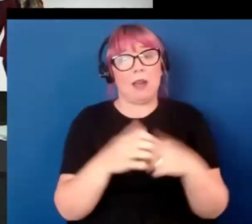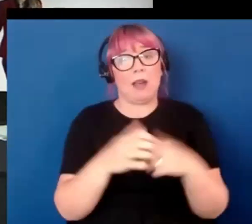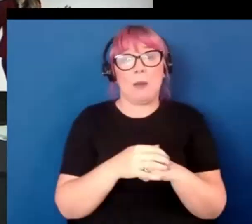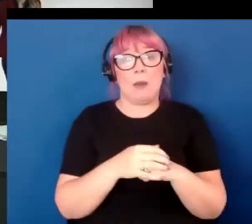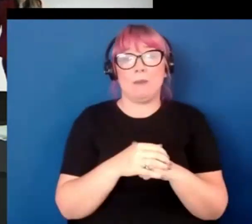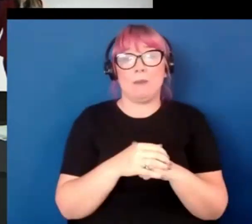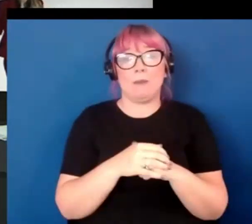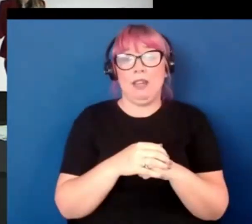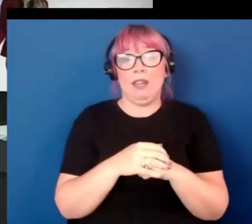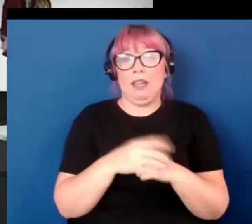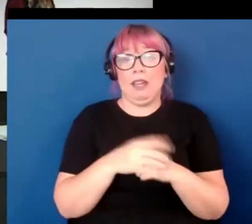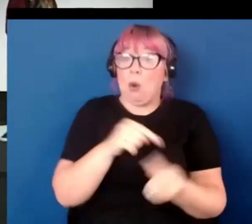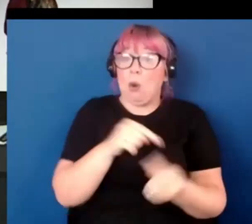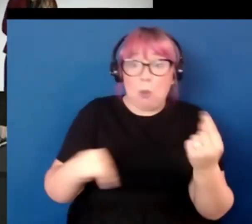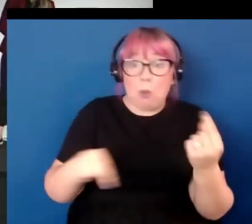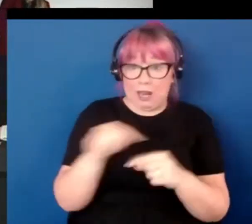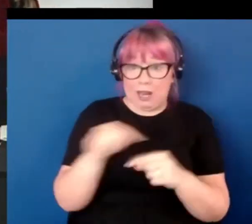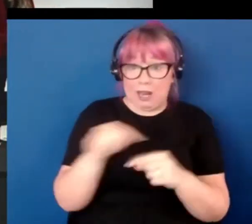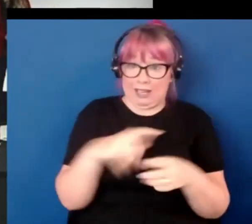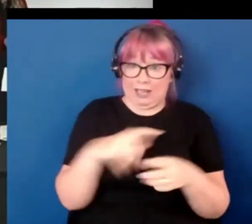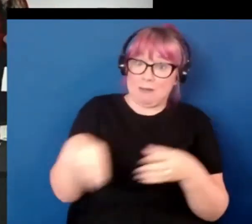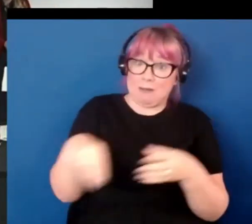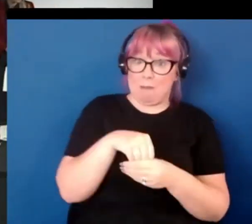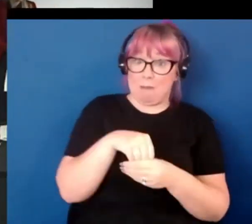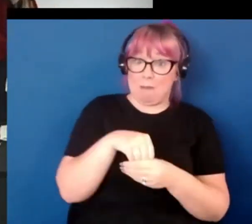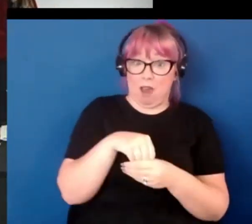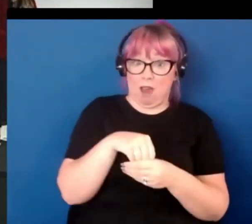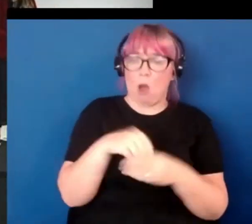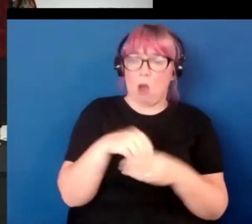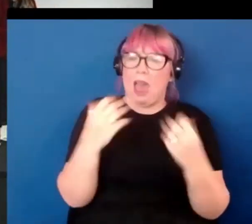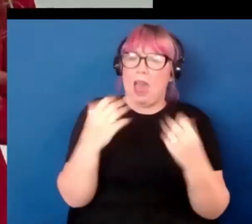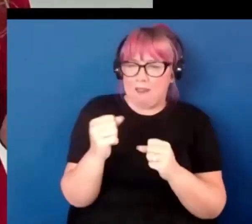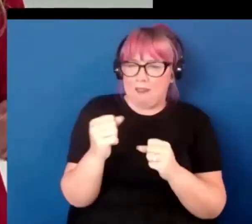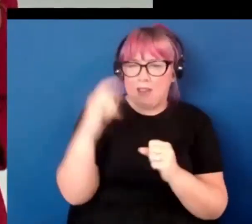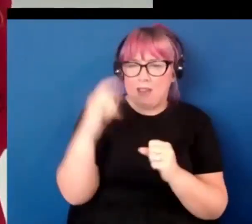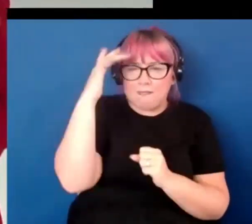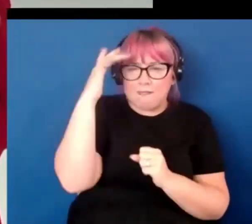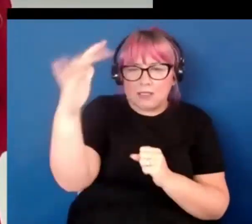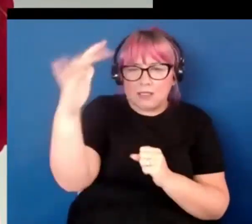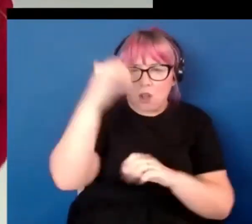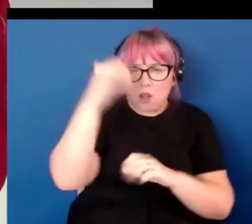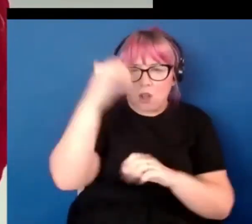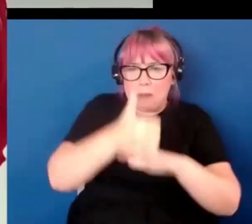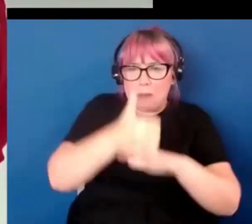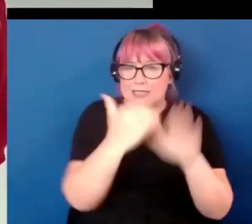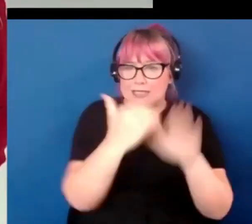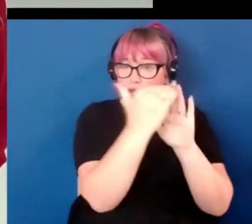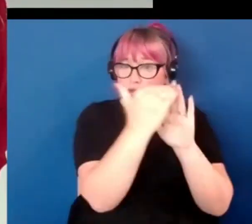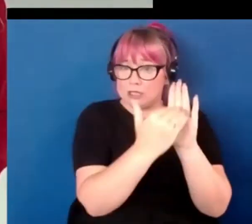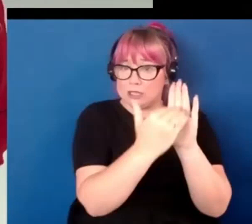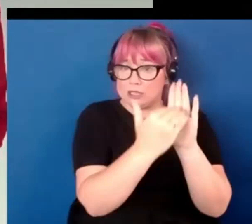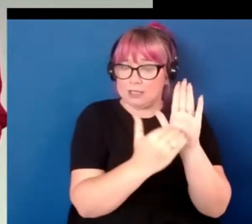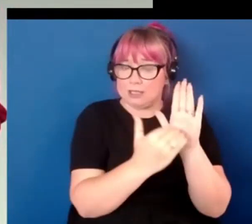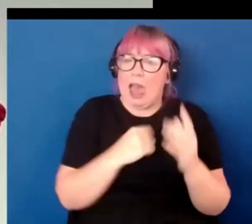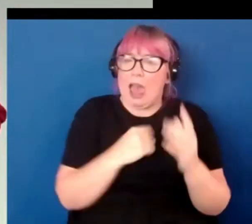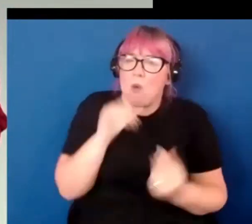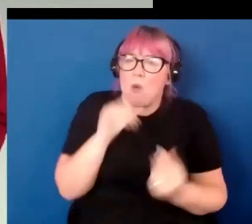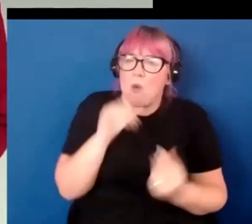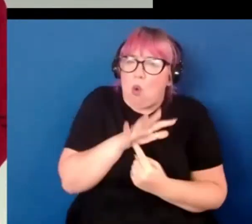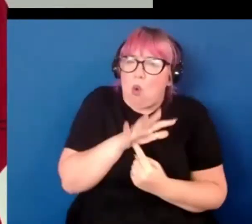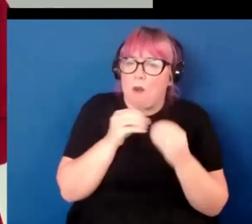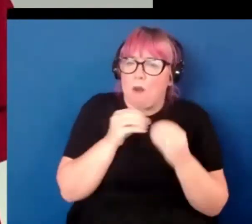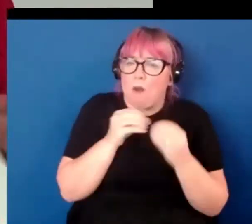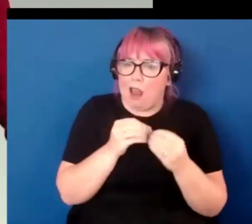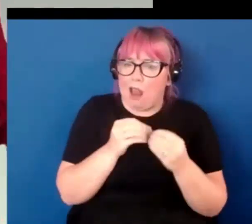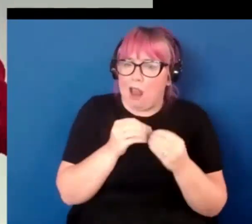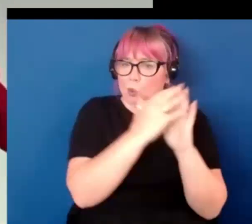we have a written philosophical basis. In that philosophical basis and our core values, the Green Party recognises that it is the